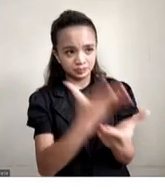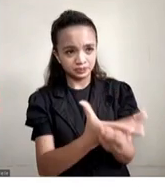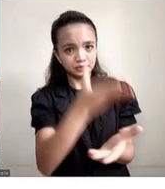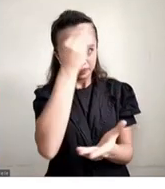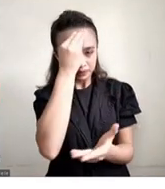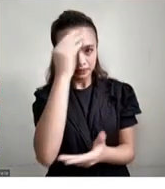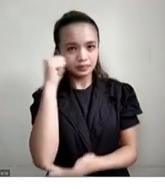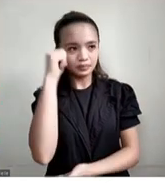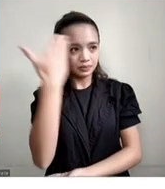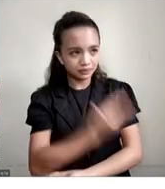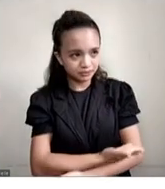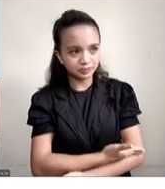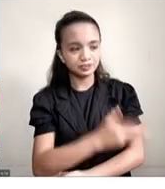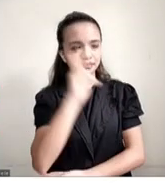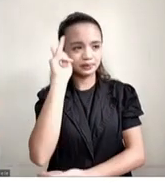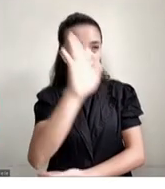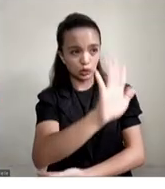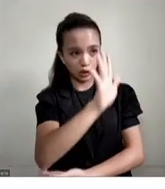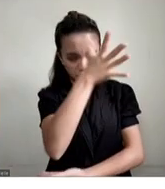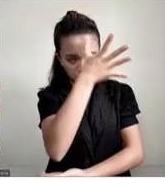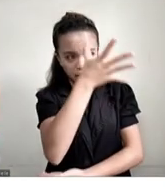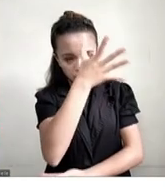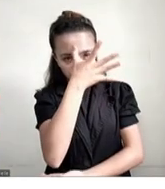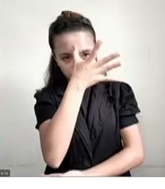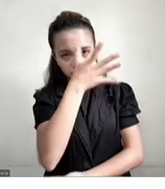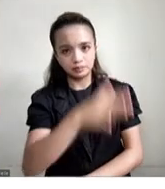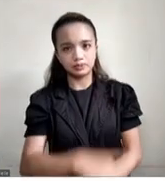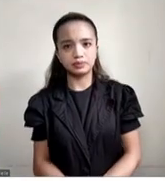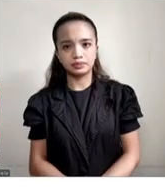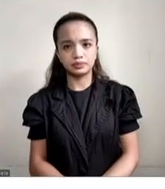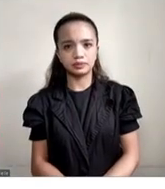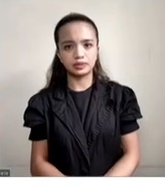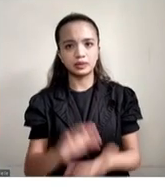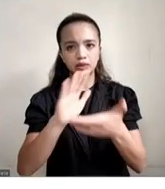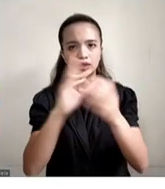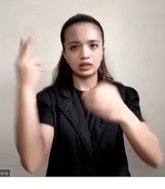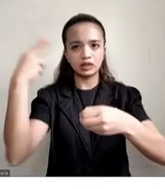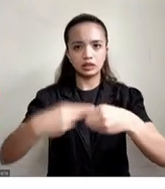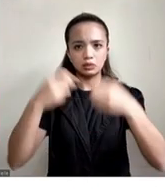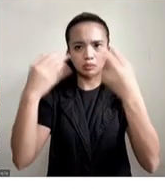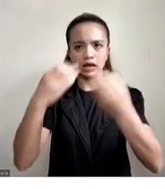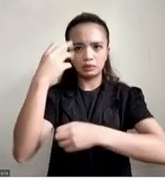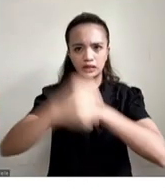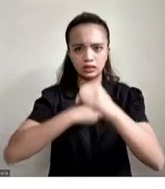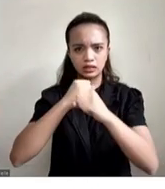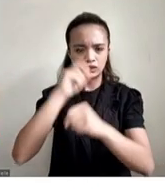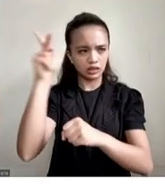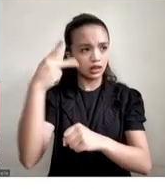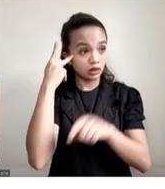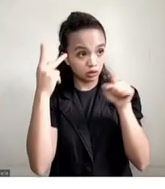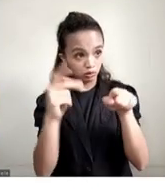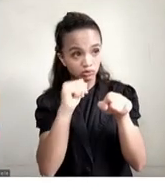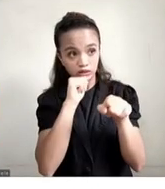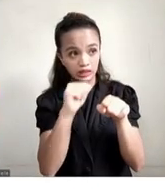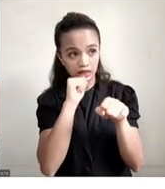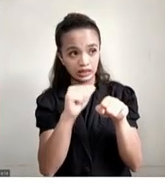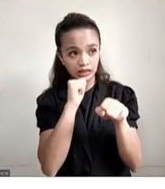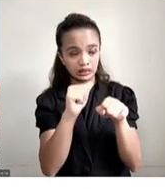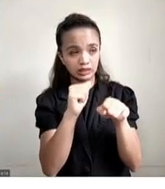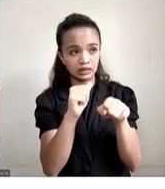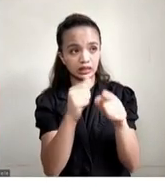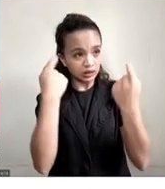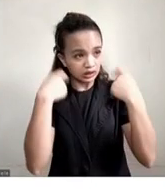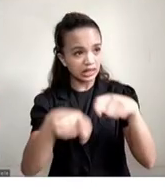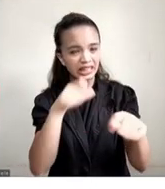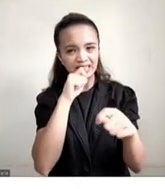politician as well? Your father has been in politics for decades. Are you trying not to repeat what you had to go